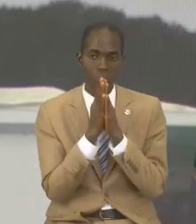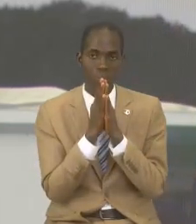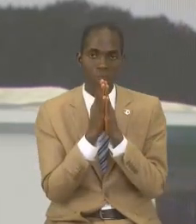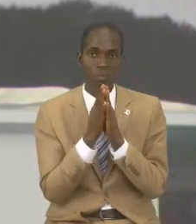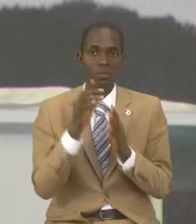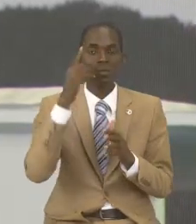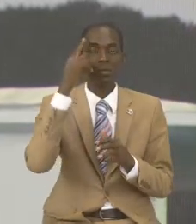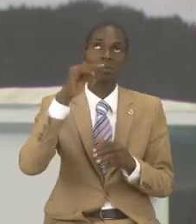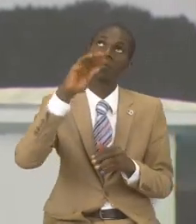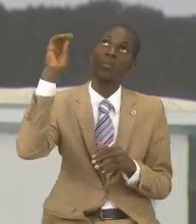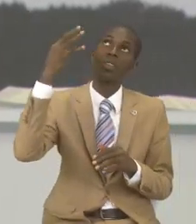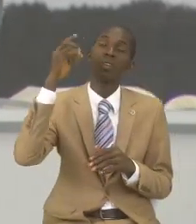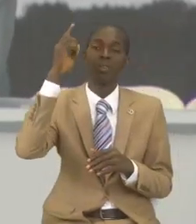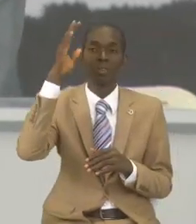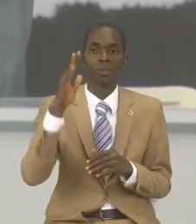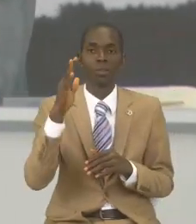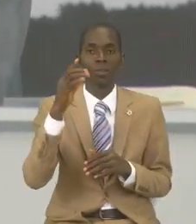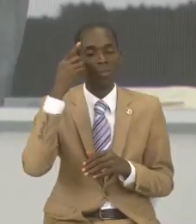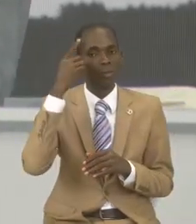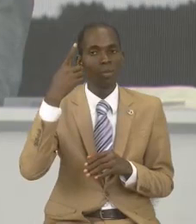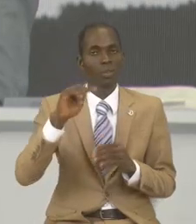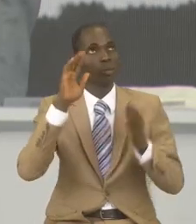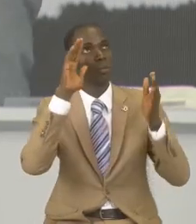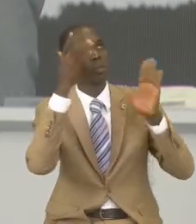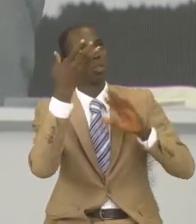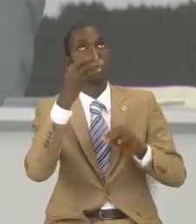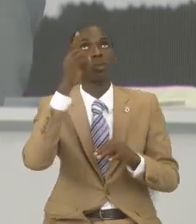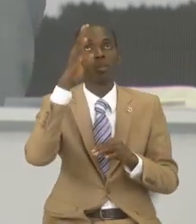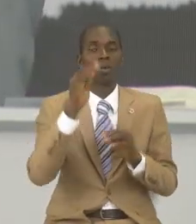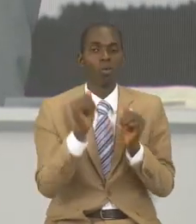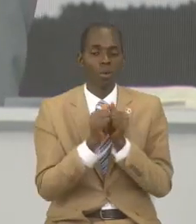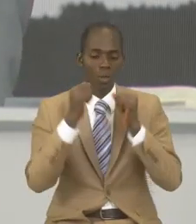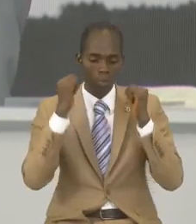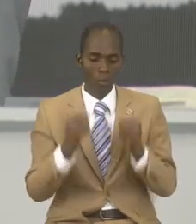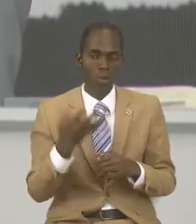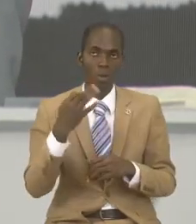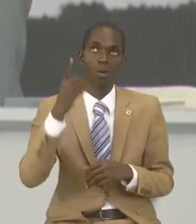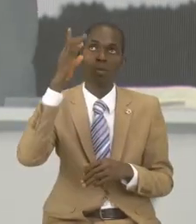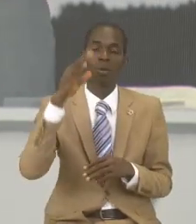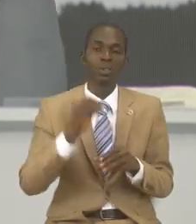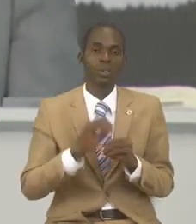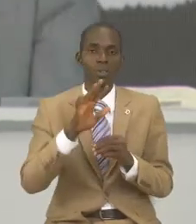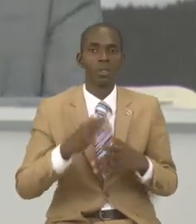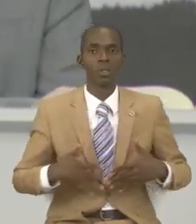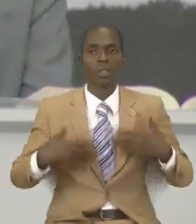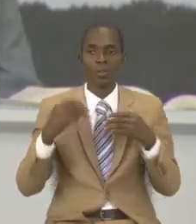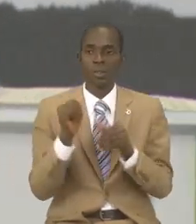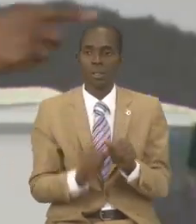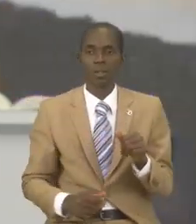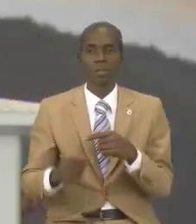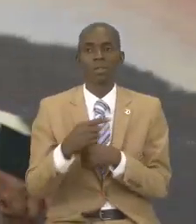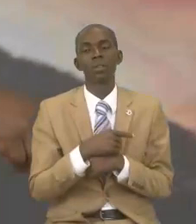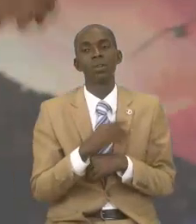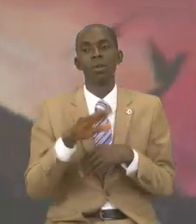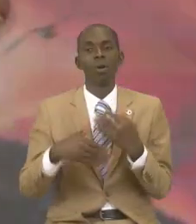grace of God, with the presence of God, with the power of God in your life, every day, all through